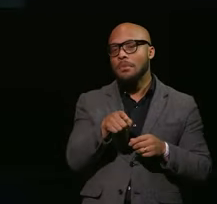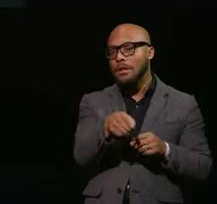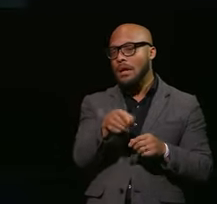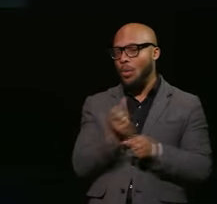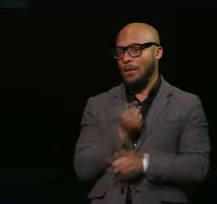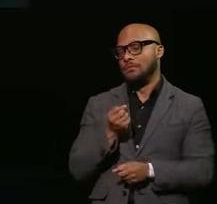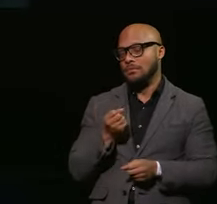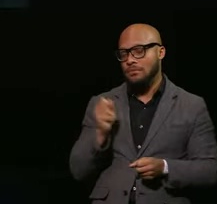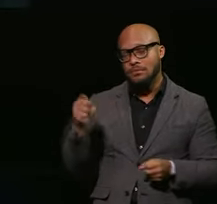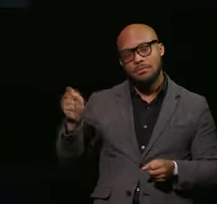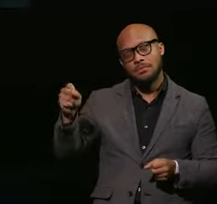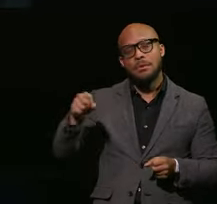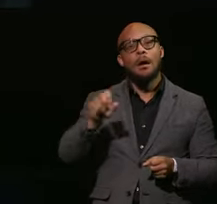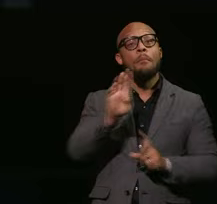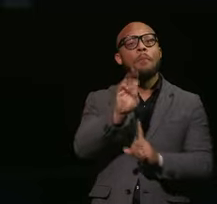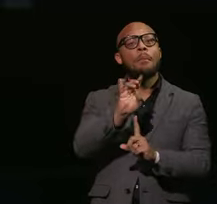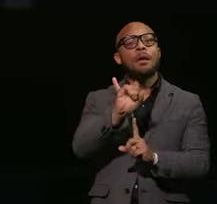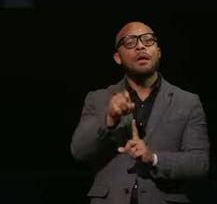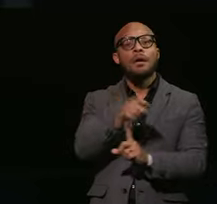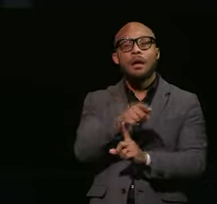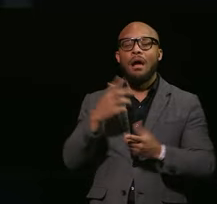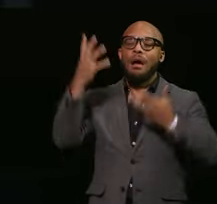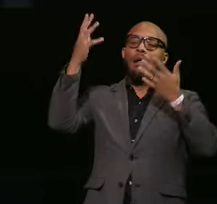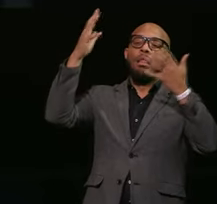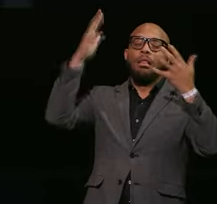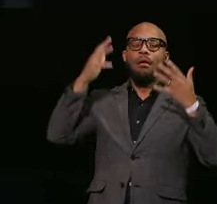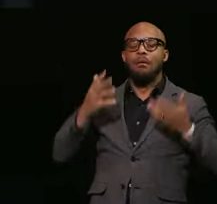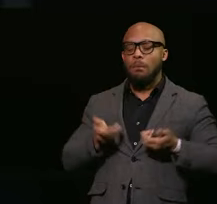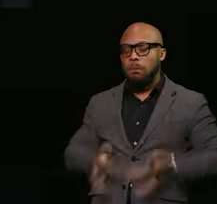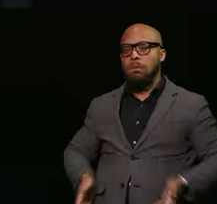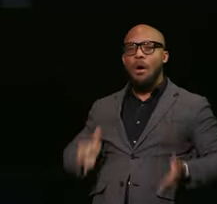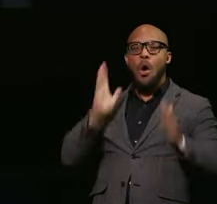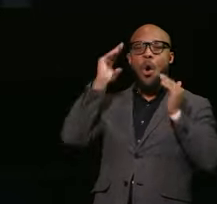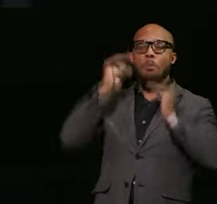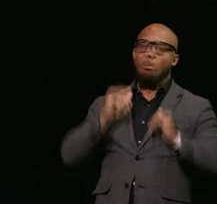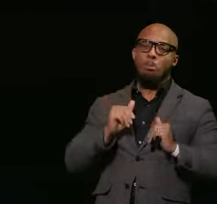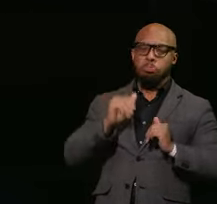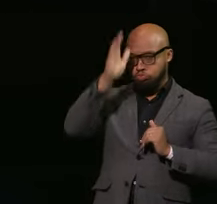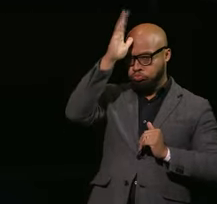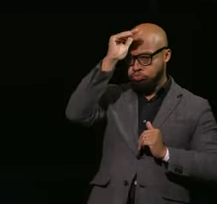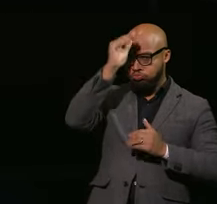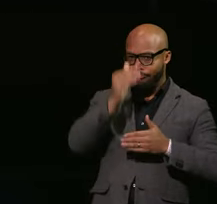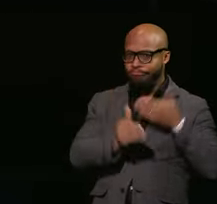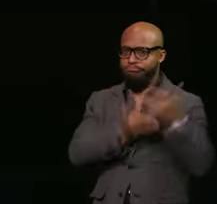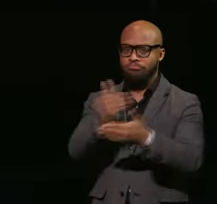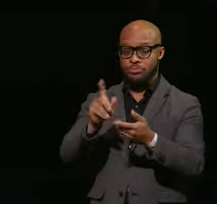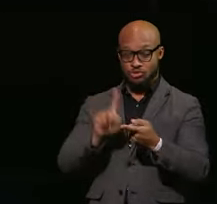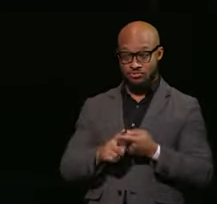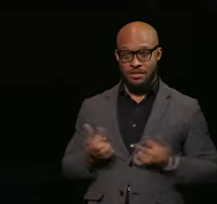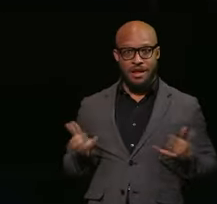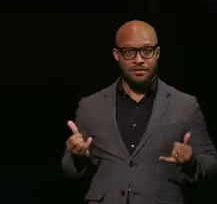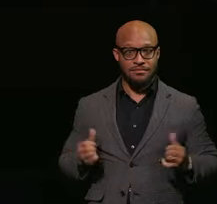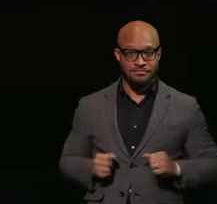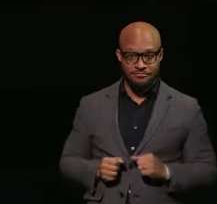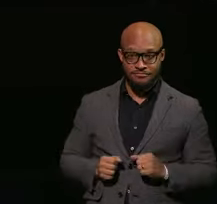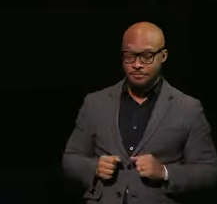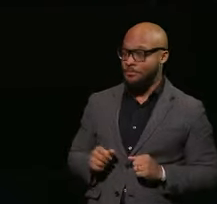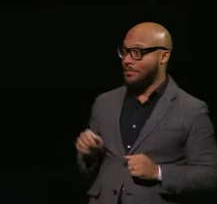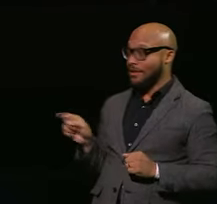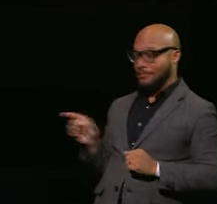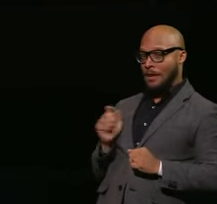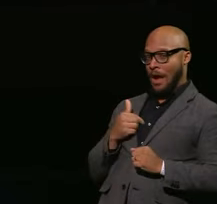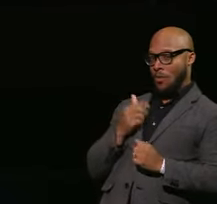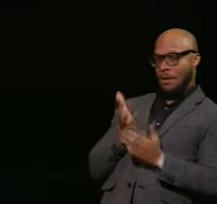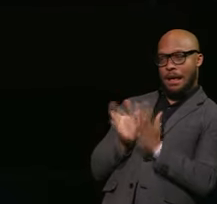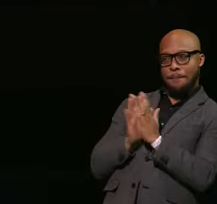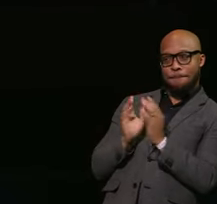by what he's endured and to this day wanting to continue the struggle. Yeah, and I want to come back to this day at the end of the conversation just